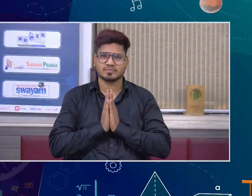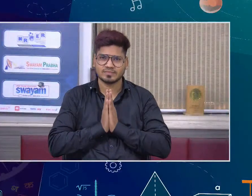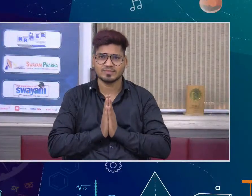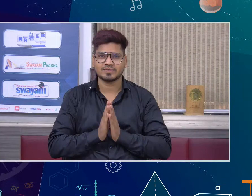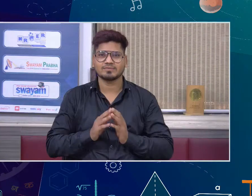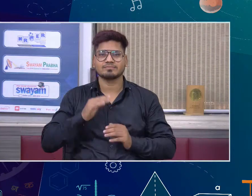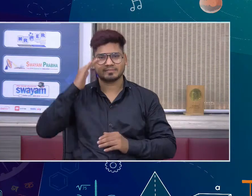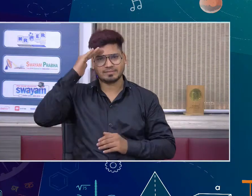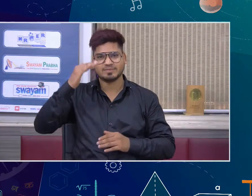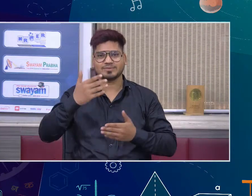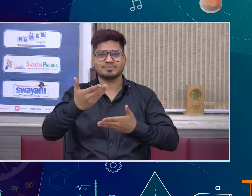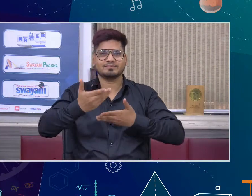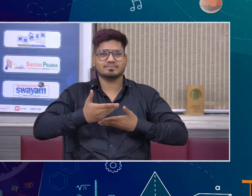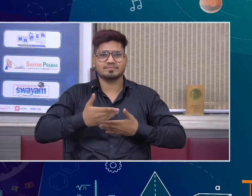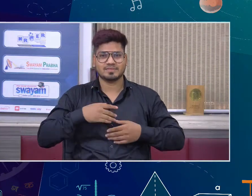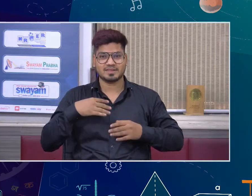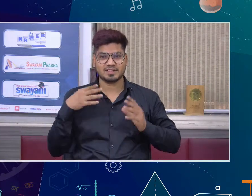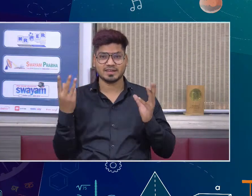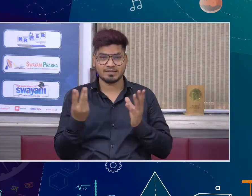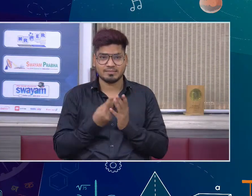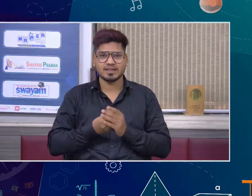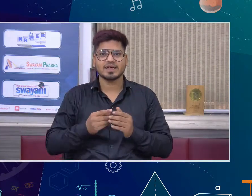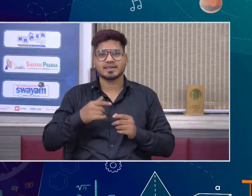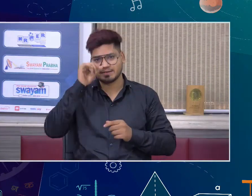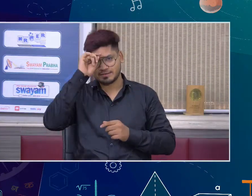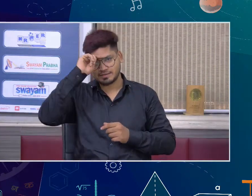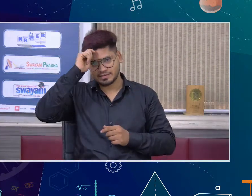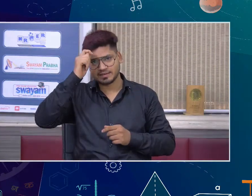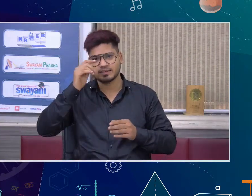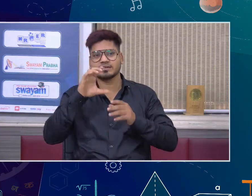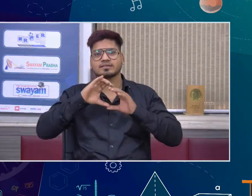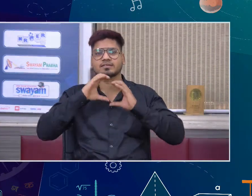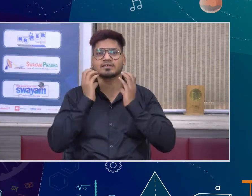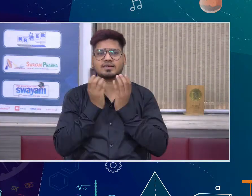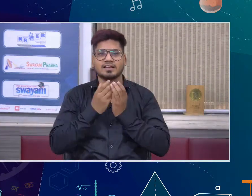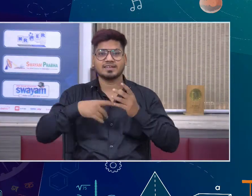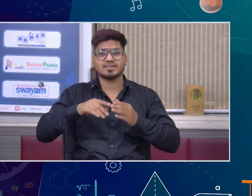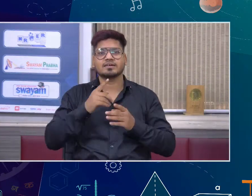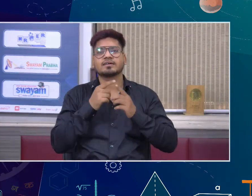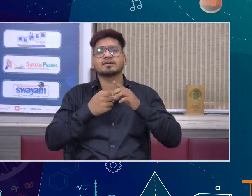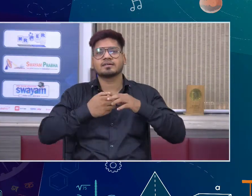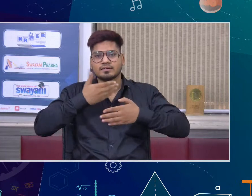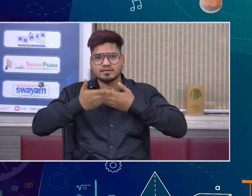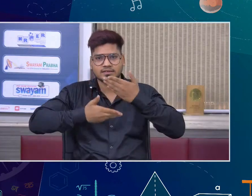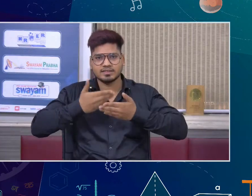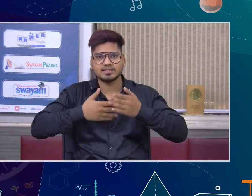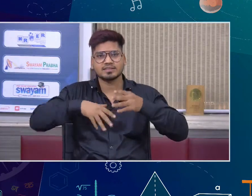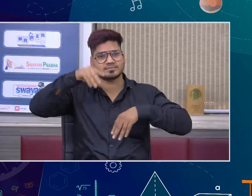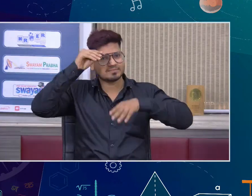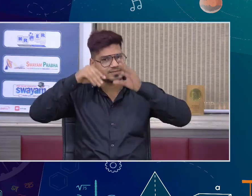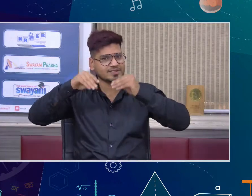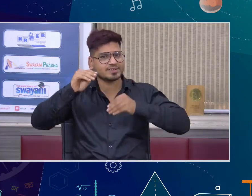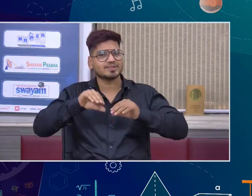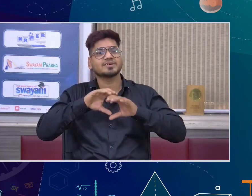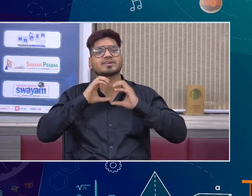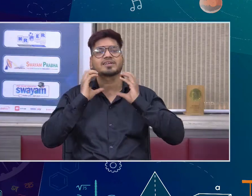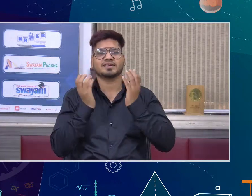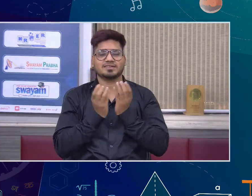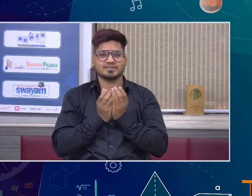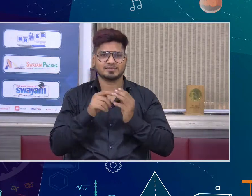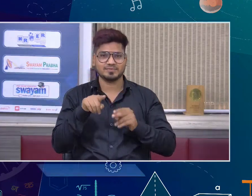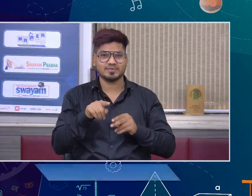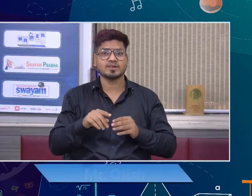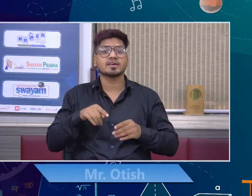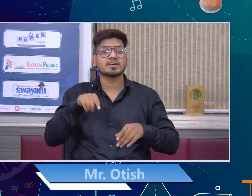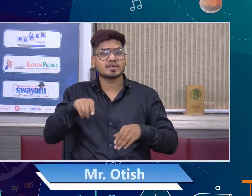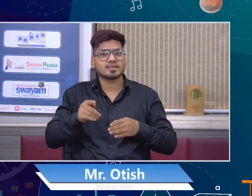Namaskar, hello and welcome to our English class of Teaching Learning Interventions in Inclusive Classroom. From